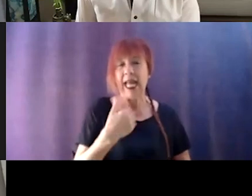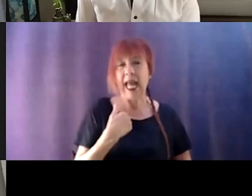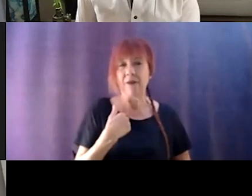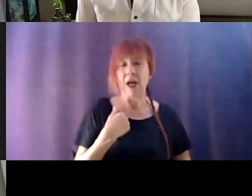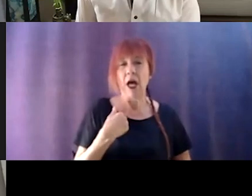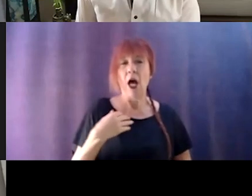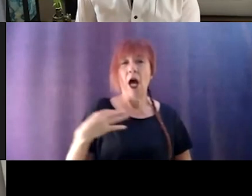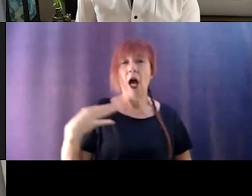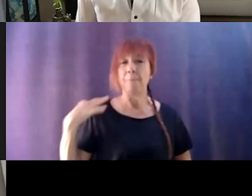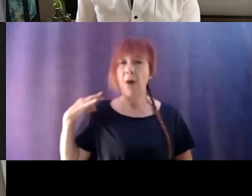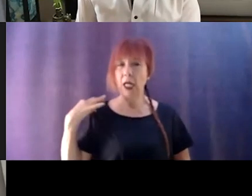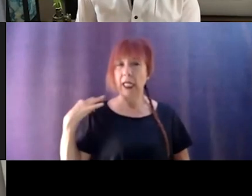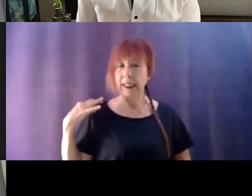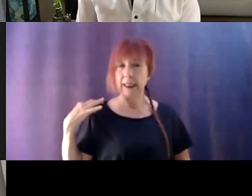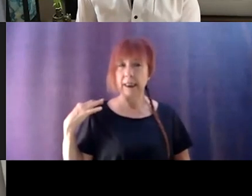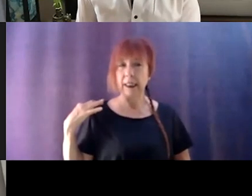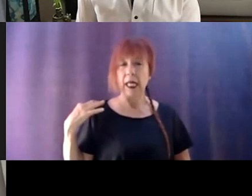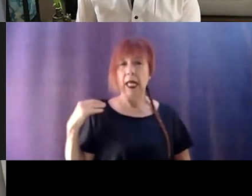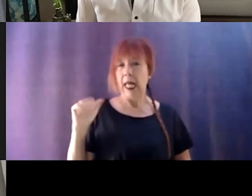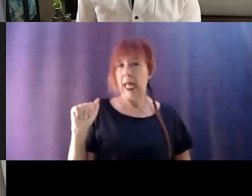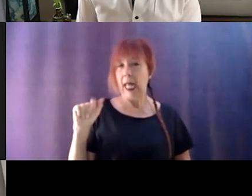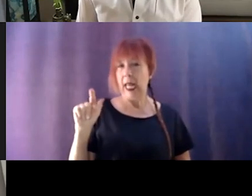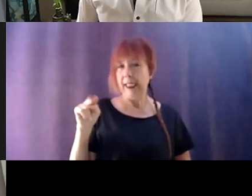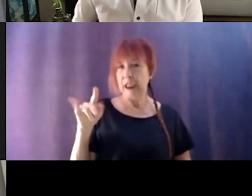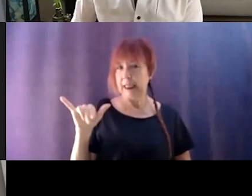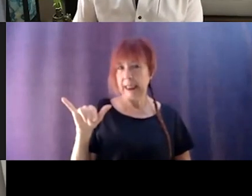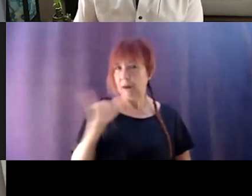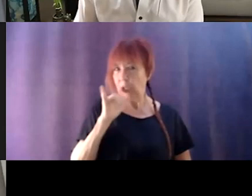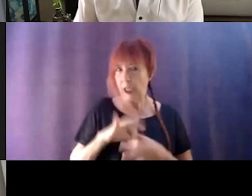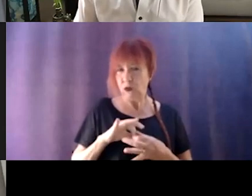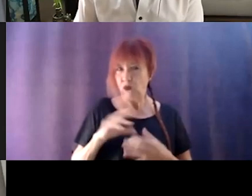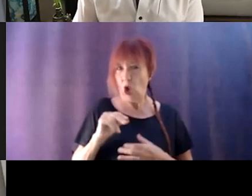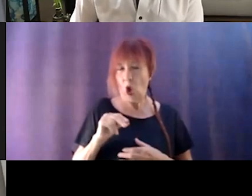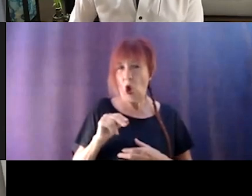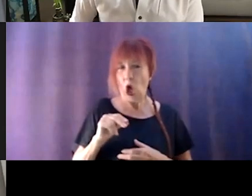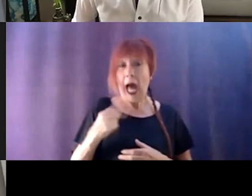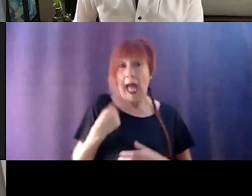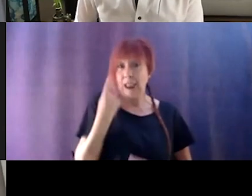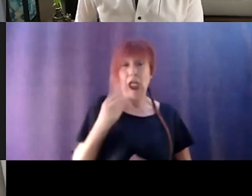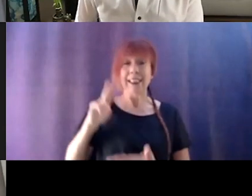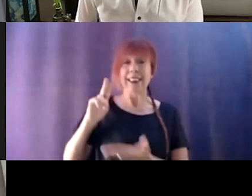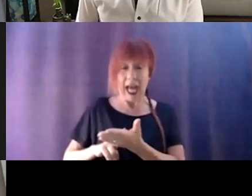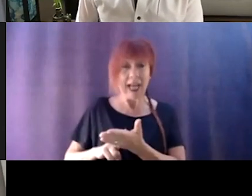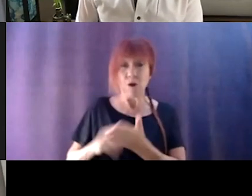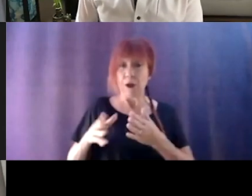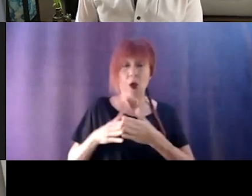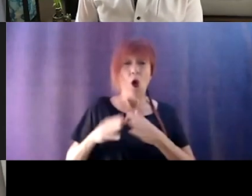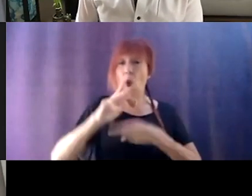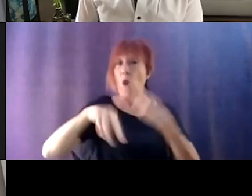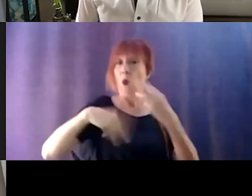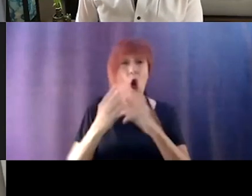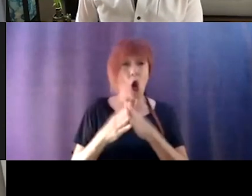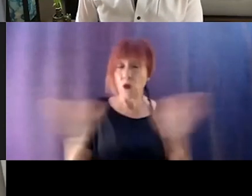worldwide. And I just signed right now with a modeling agency worldwide, a big agency. And they have the